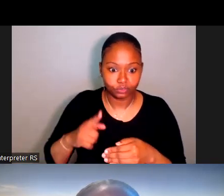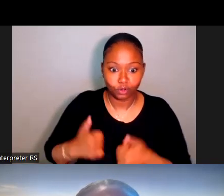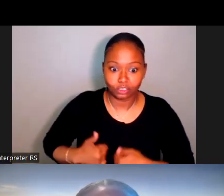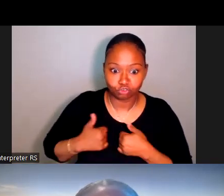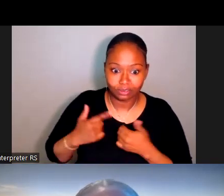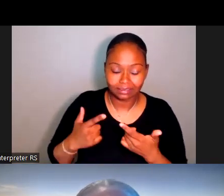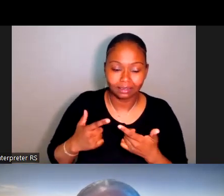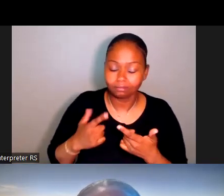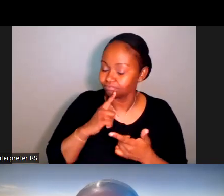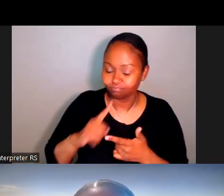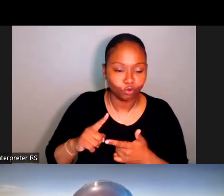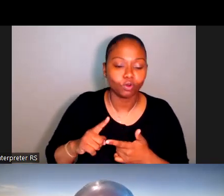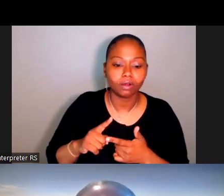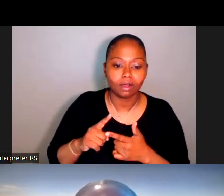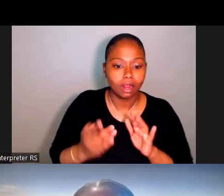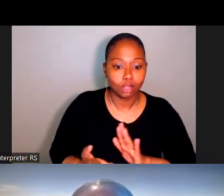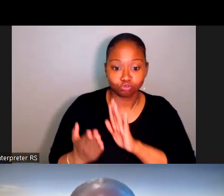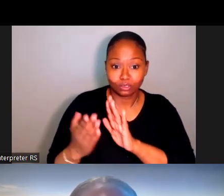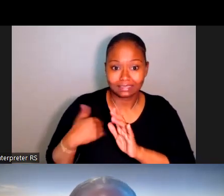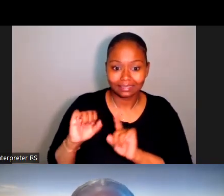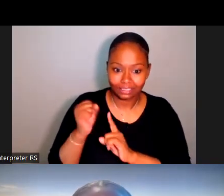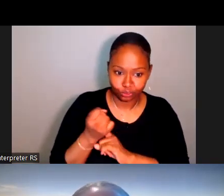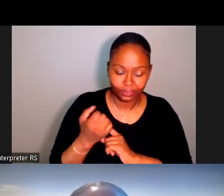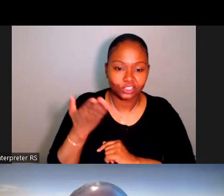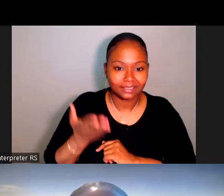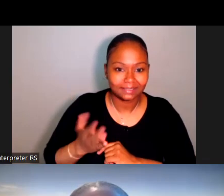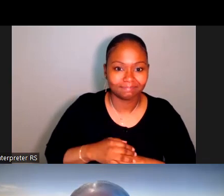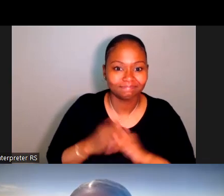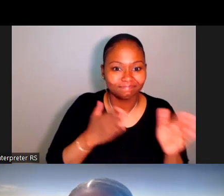And with that, I will turn it over to Mark Beckley.